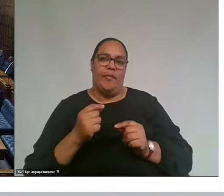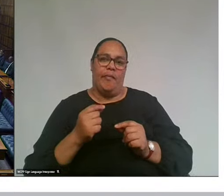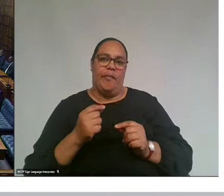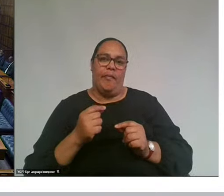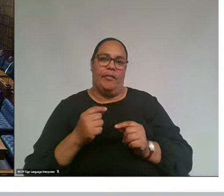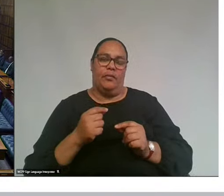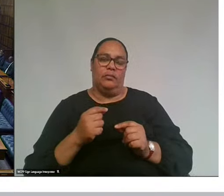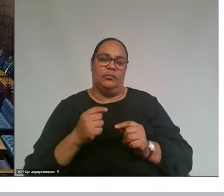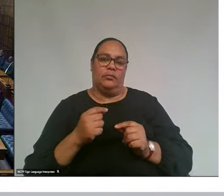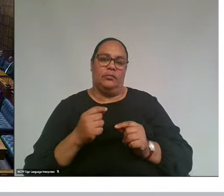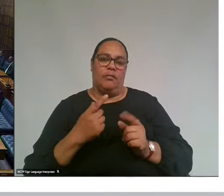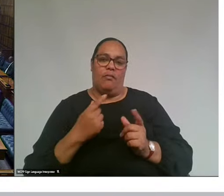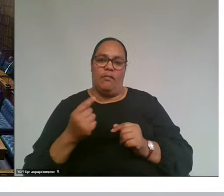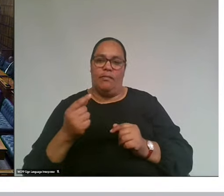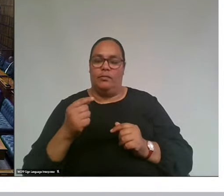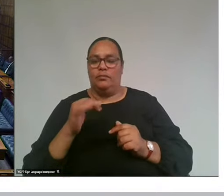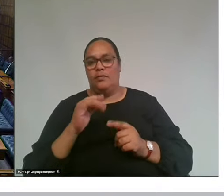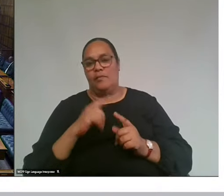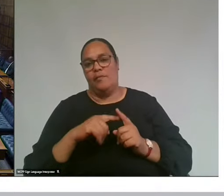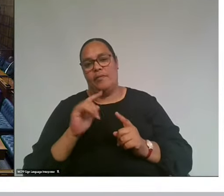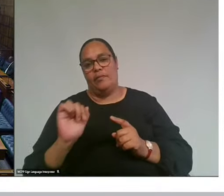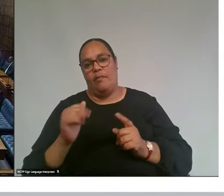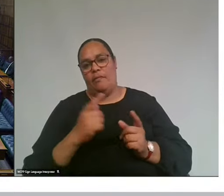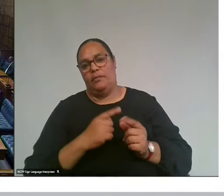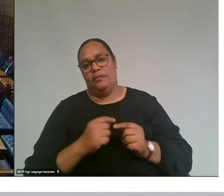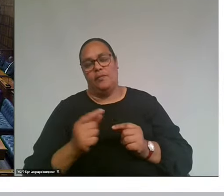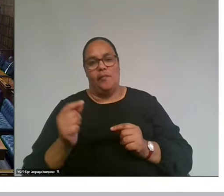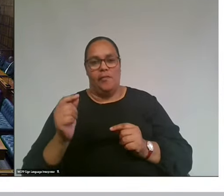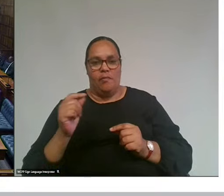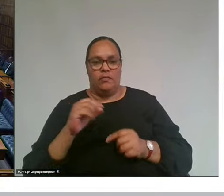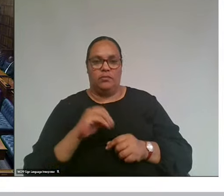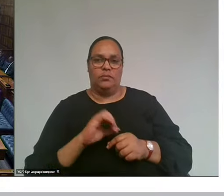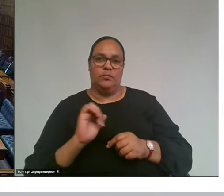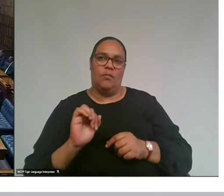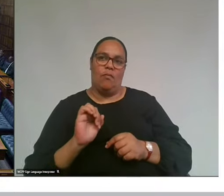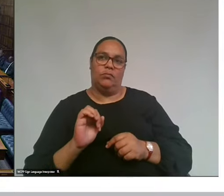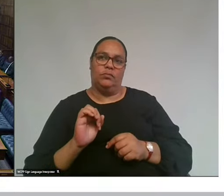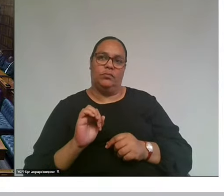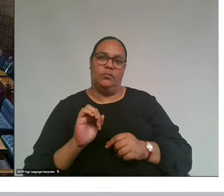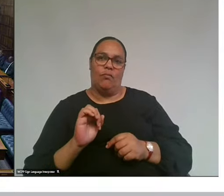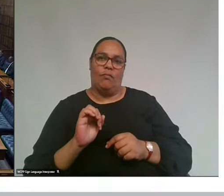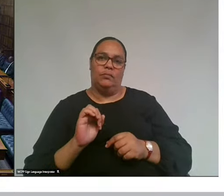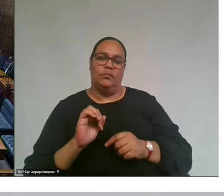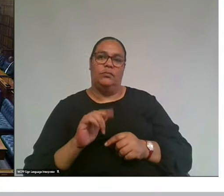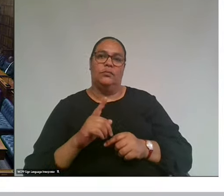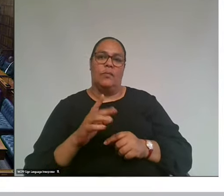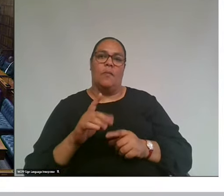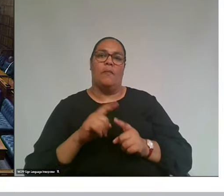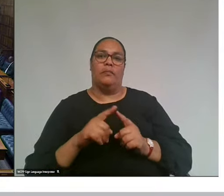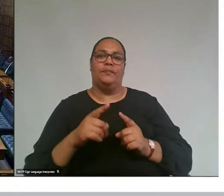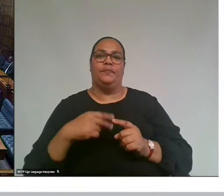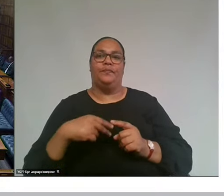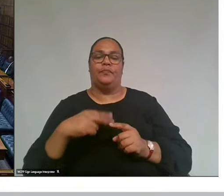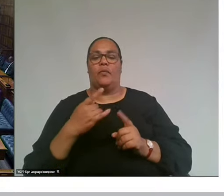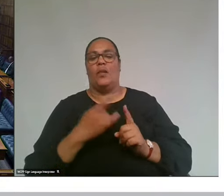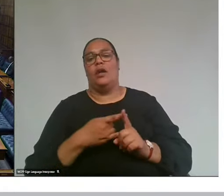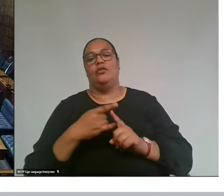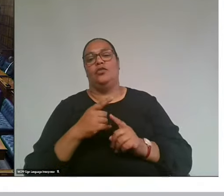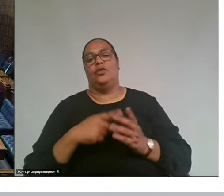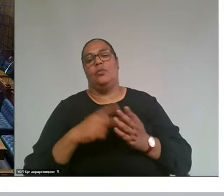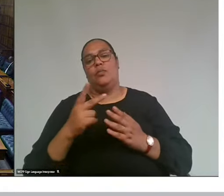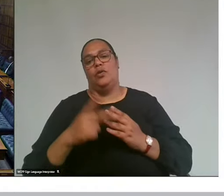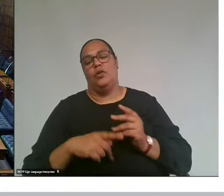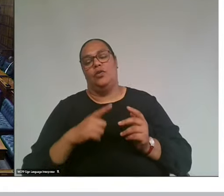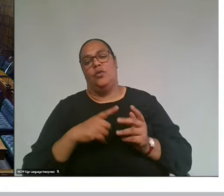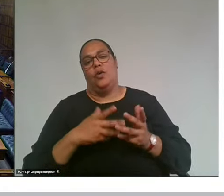Freeport ID if they can give us an update on the aom or the hydrogen project